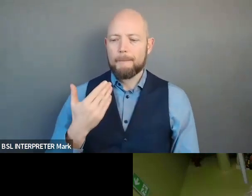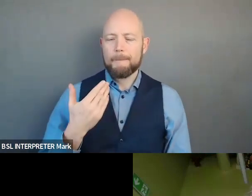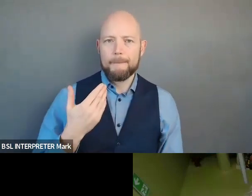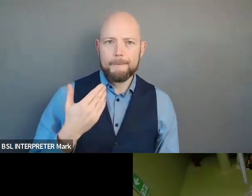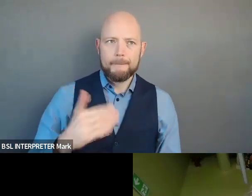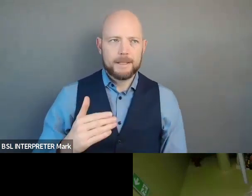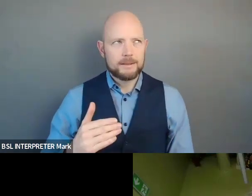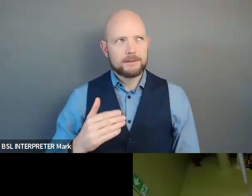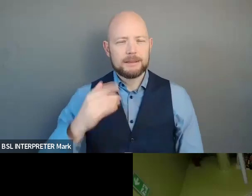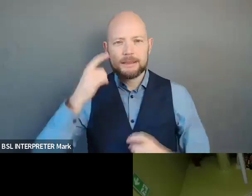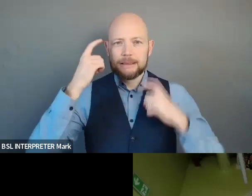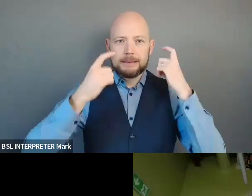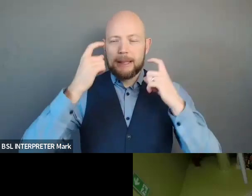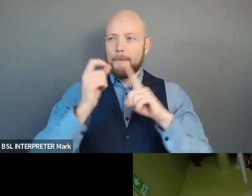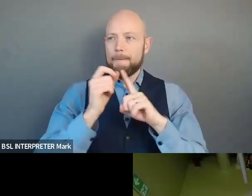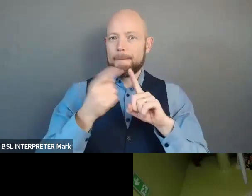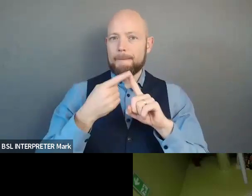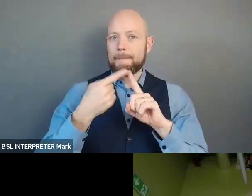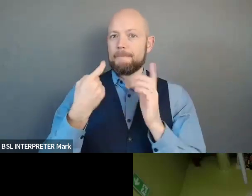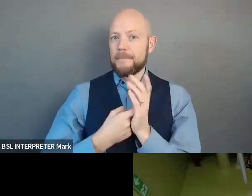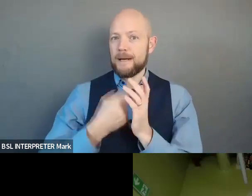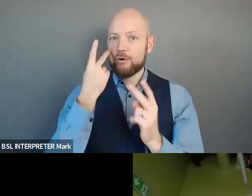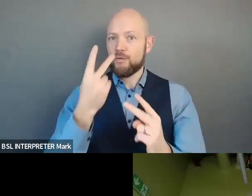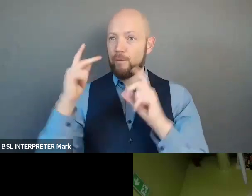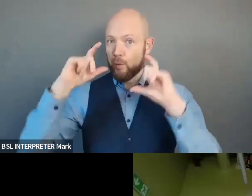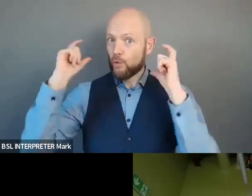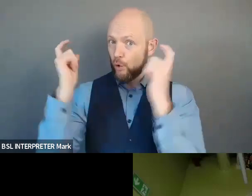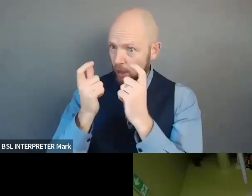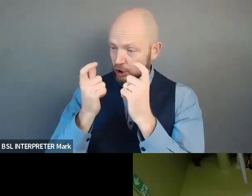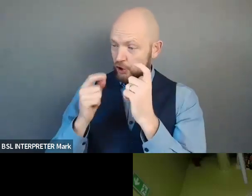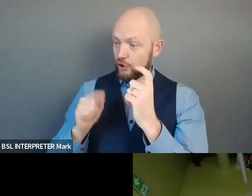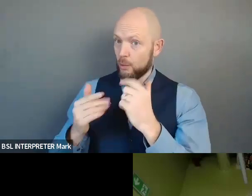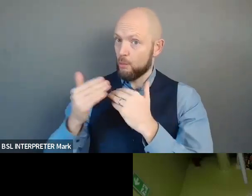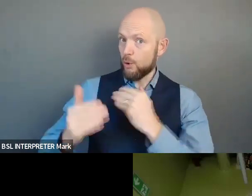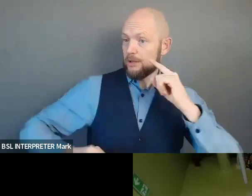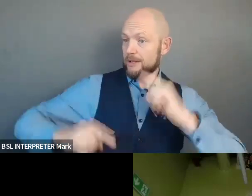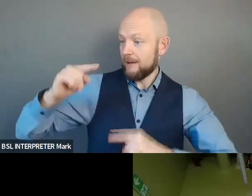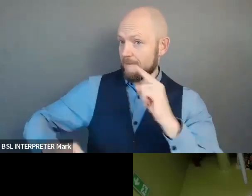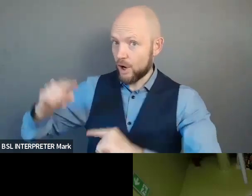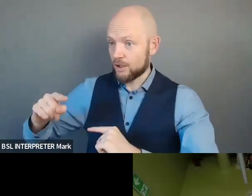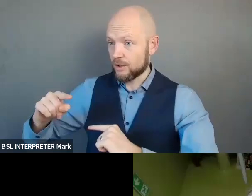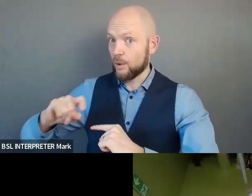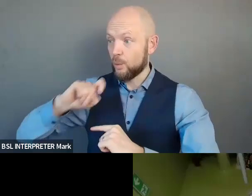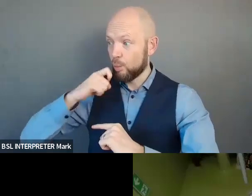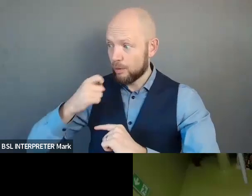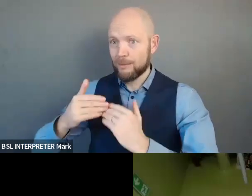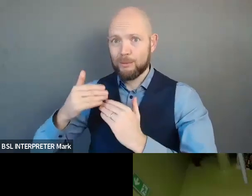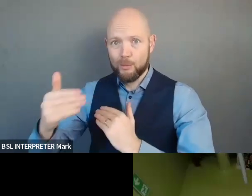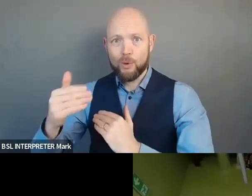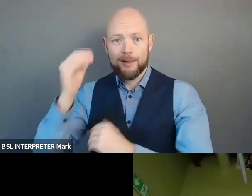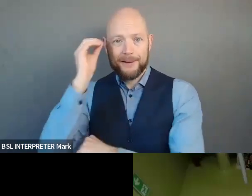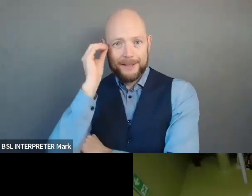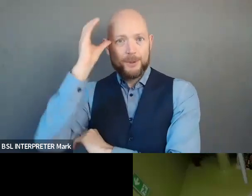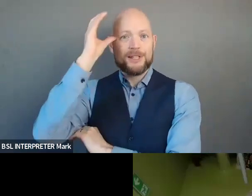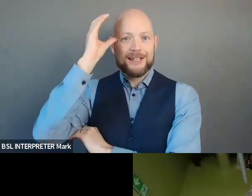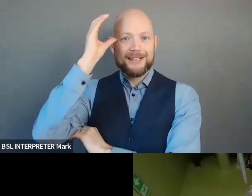diversifying the peer review college, which actually enhanced the breadth of expertise that we had, that it was actually in itself what we